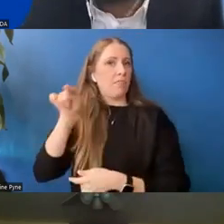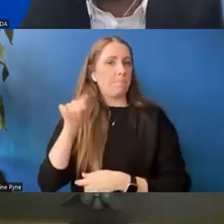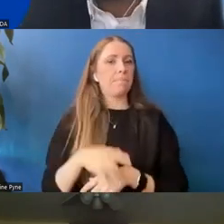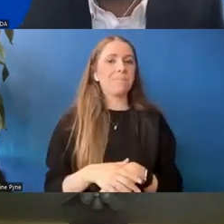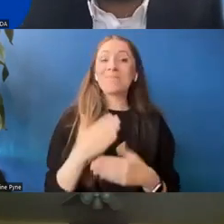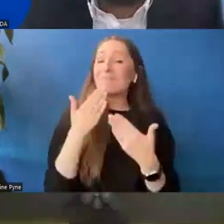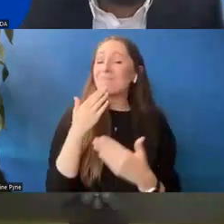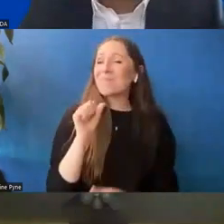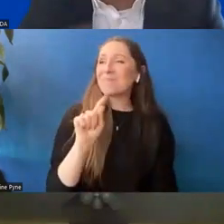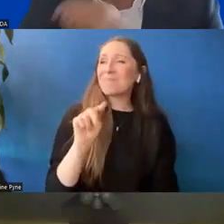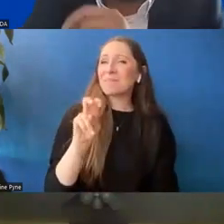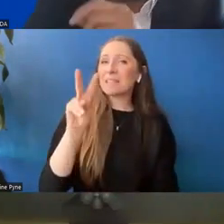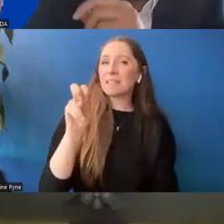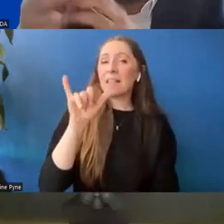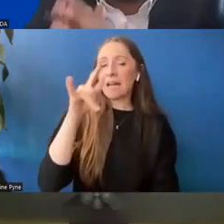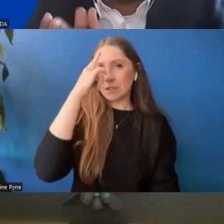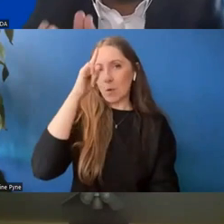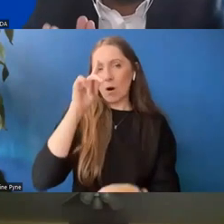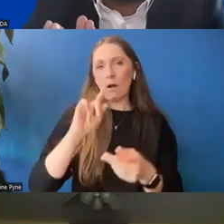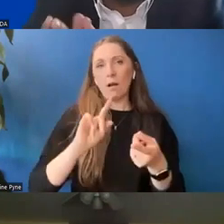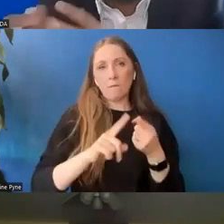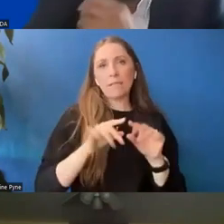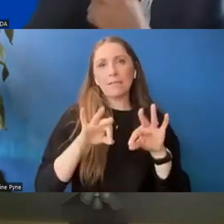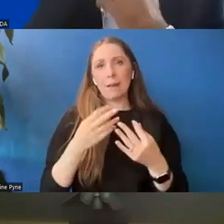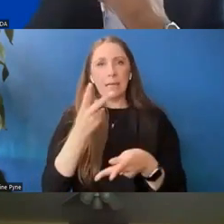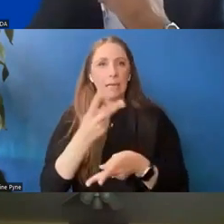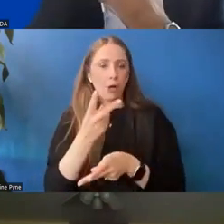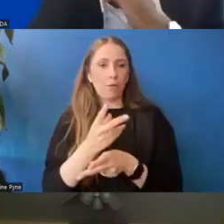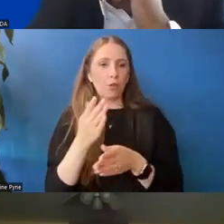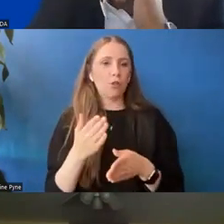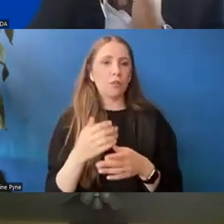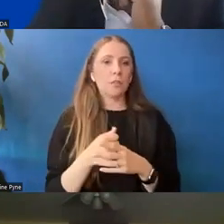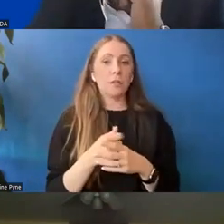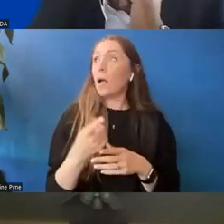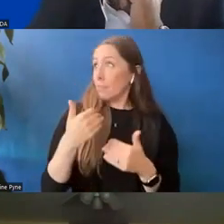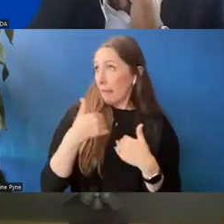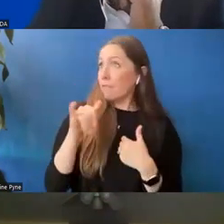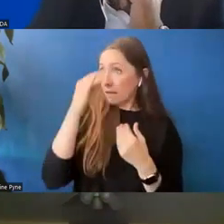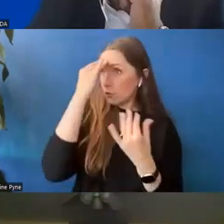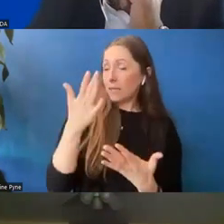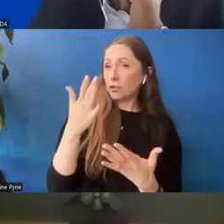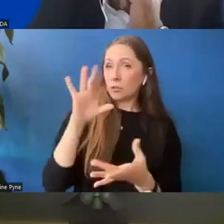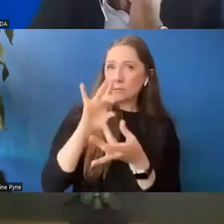Thanks, Steve. And so this is for the family and friends caregivers. So I think Right. that's Okay. They do have that. That's about 20%